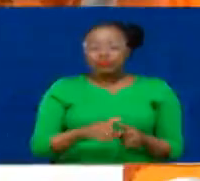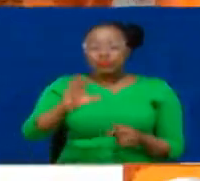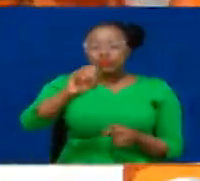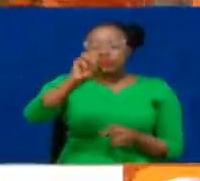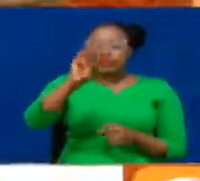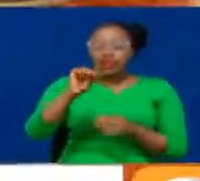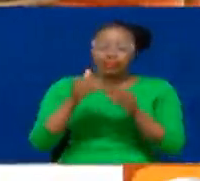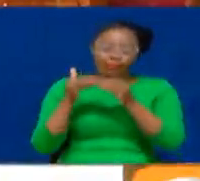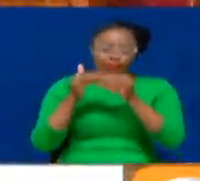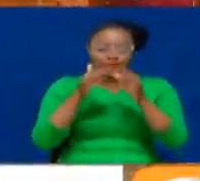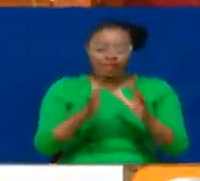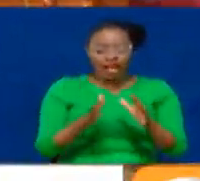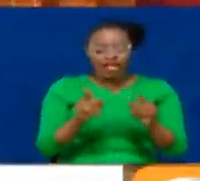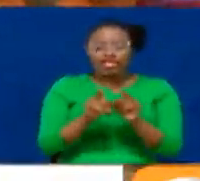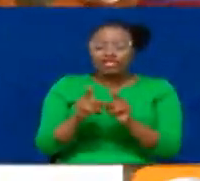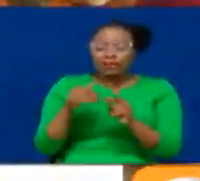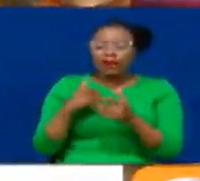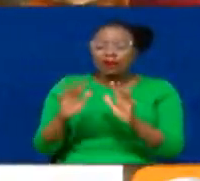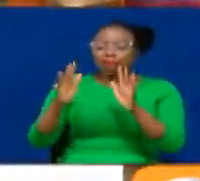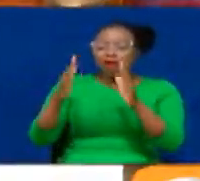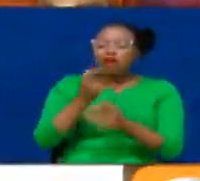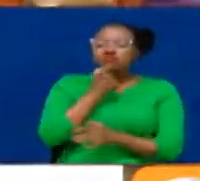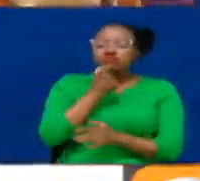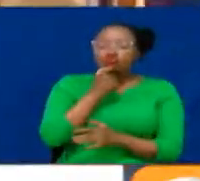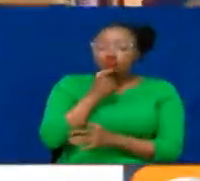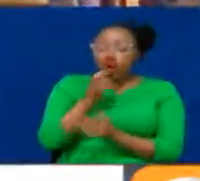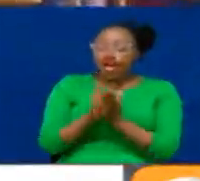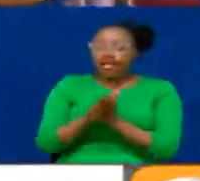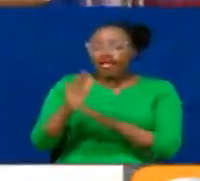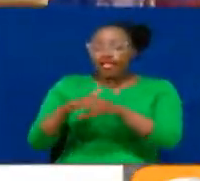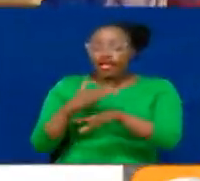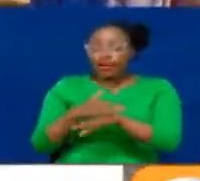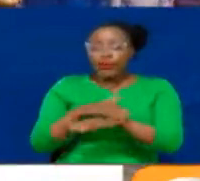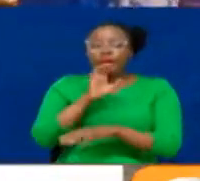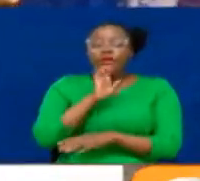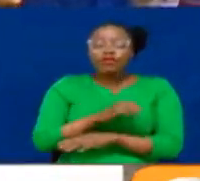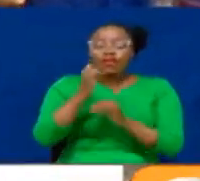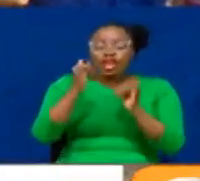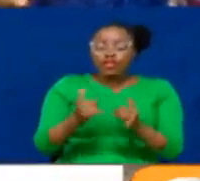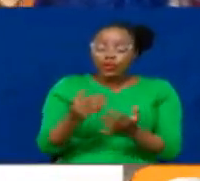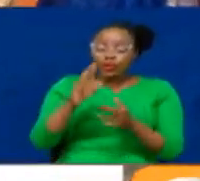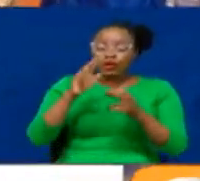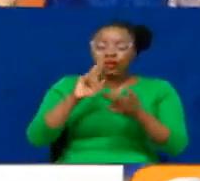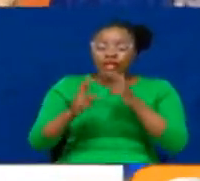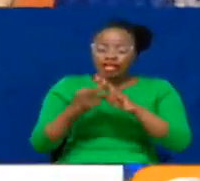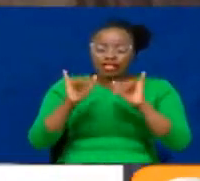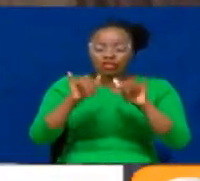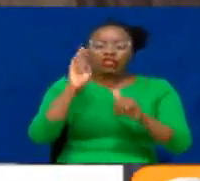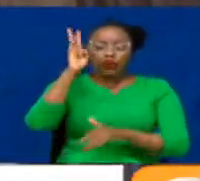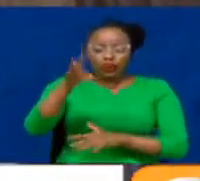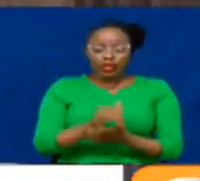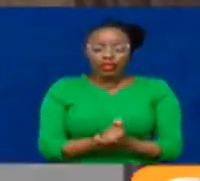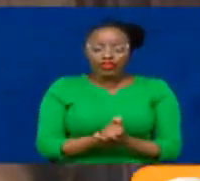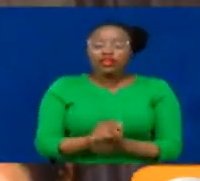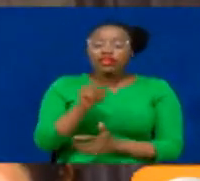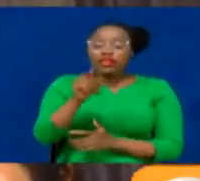ODM leader Raila Odinga lauded the Luo Agikuyu Elders Union, affirming that their newly found relationship will last.